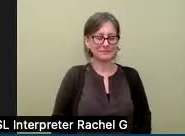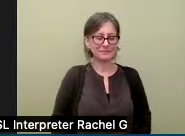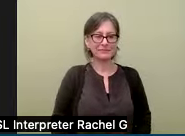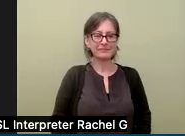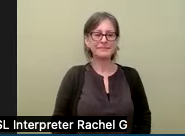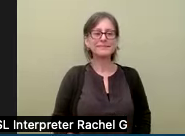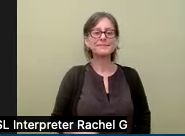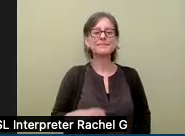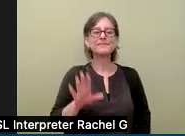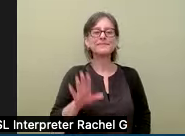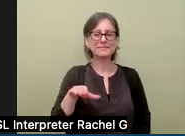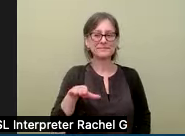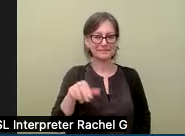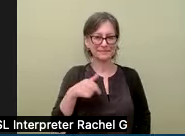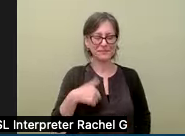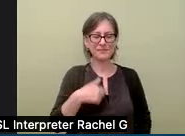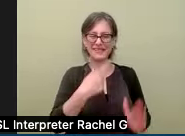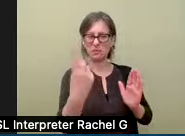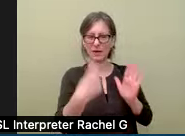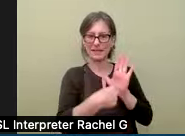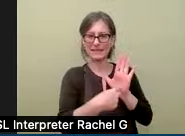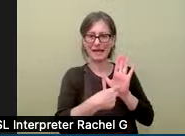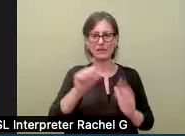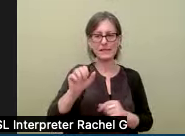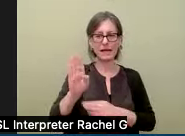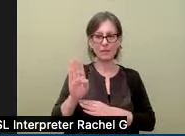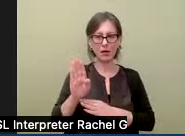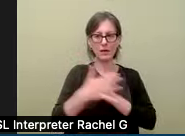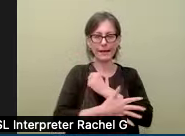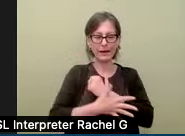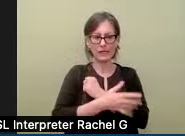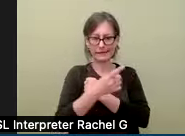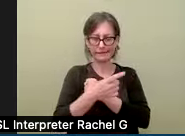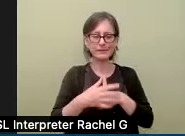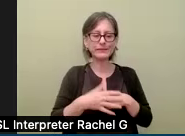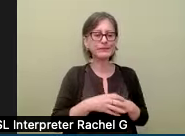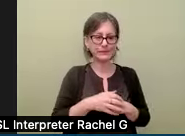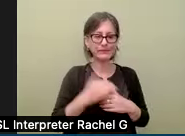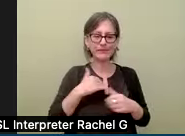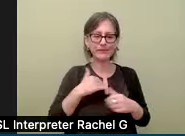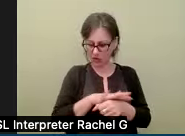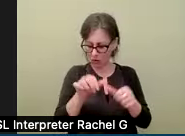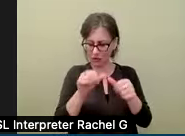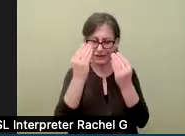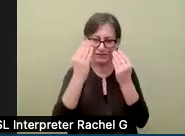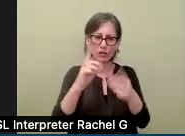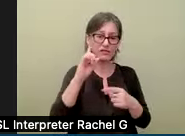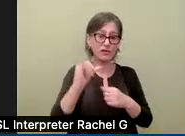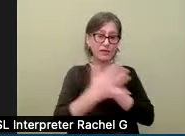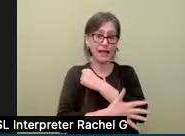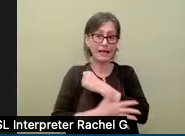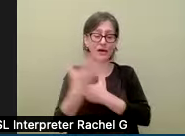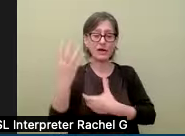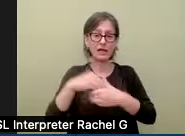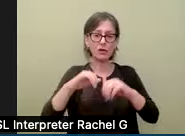Oh, so we're showing an example for Santa Barbara County here, and where it has local information for that county, including